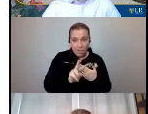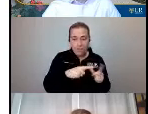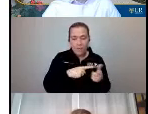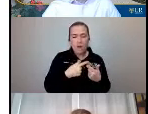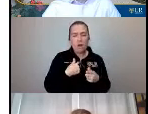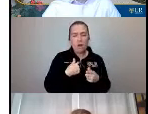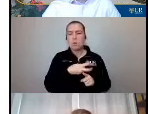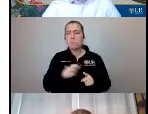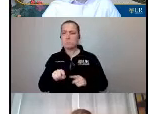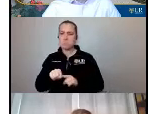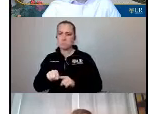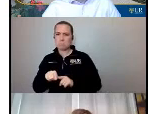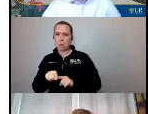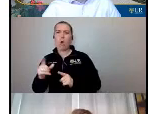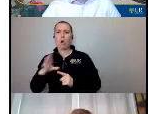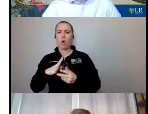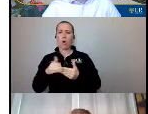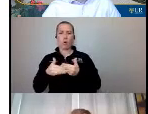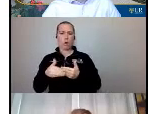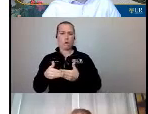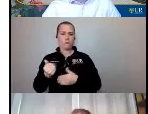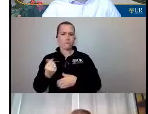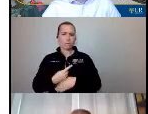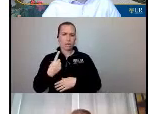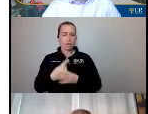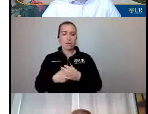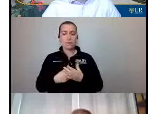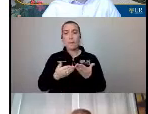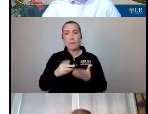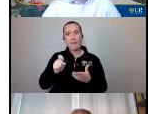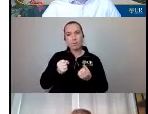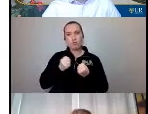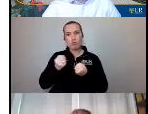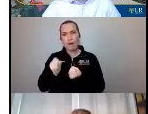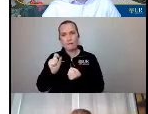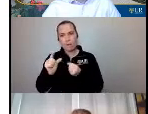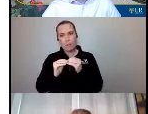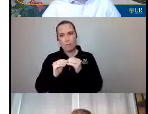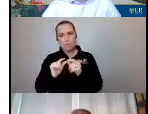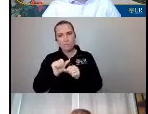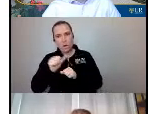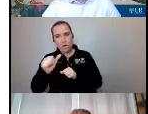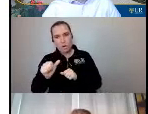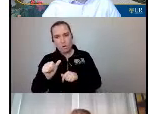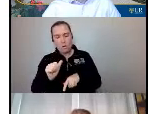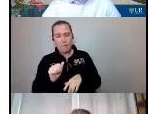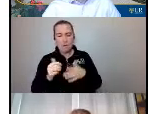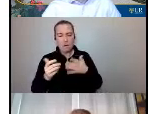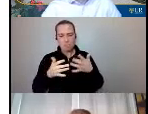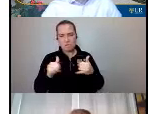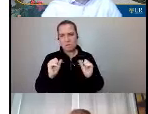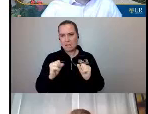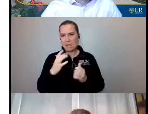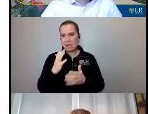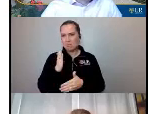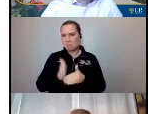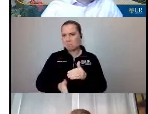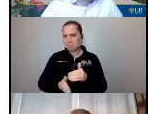can route patients to other sites that may not be their closest site, but certainly would be able to get that study done